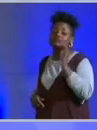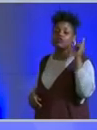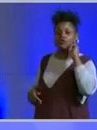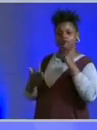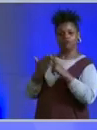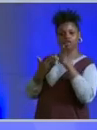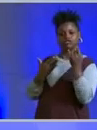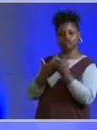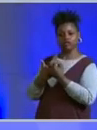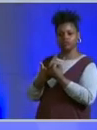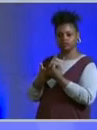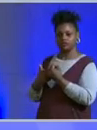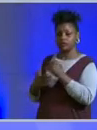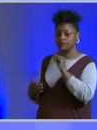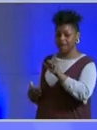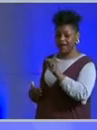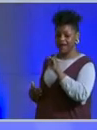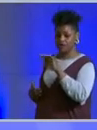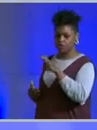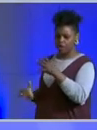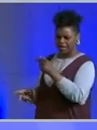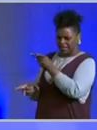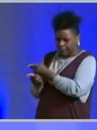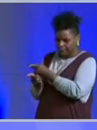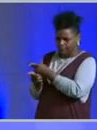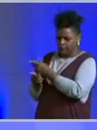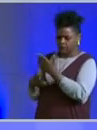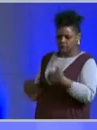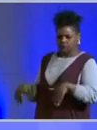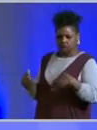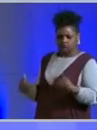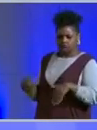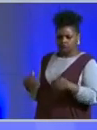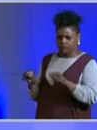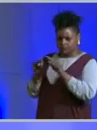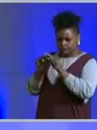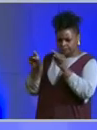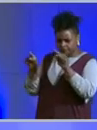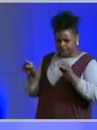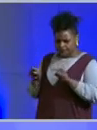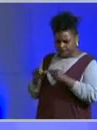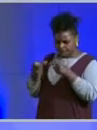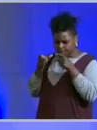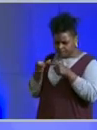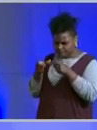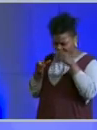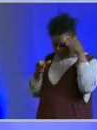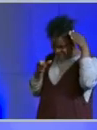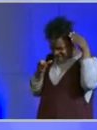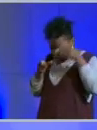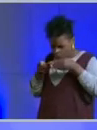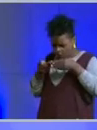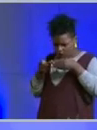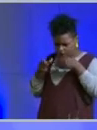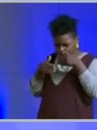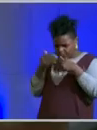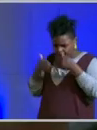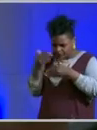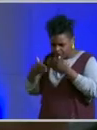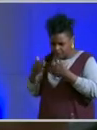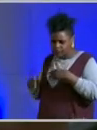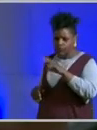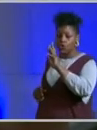wanted to make sure that we kept very square in terms of our focus was at the Walter Reed Army Medical